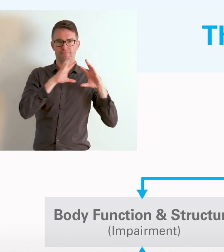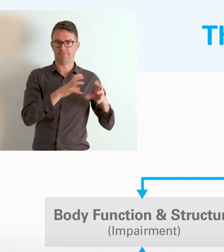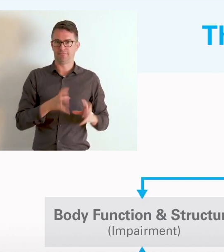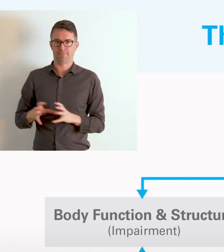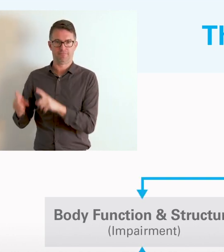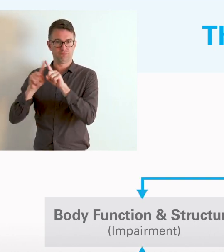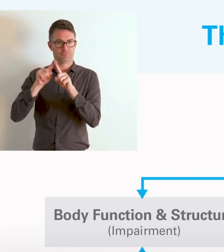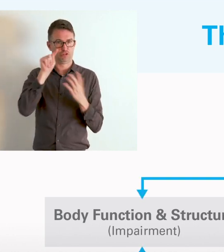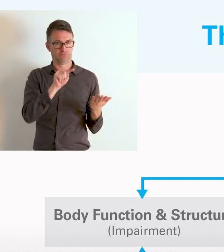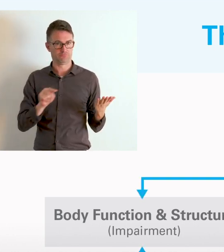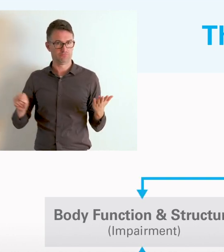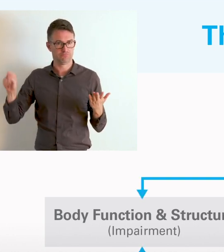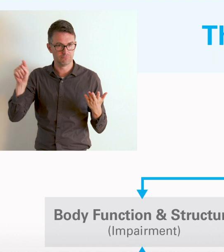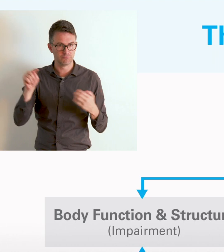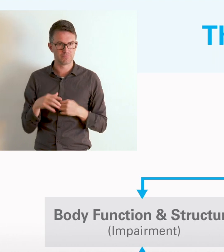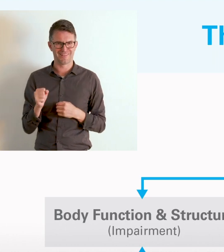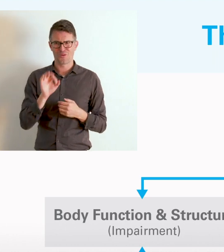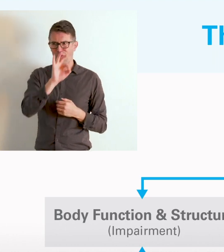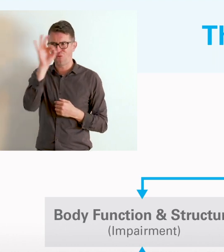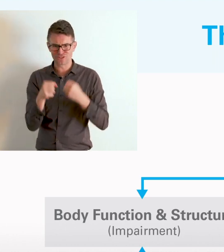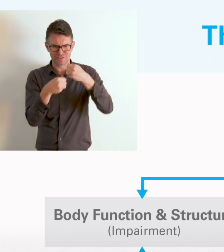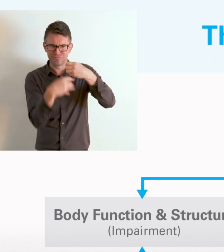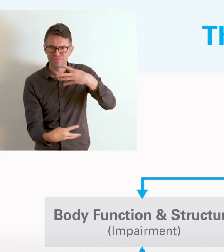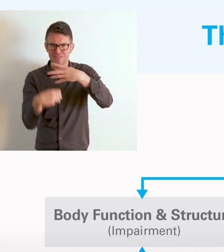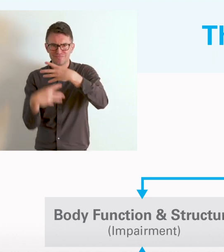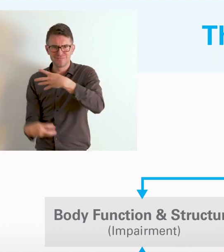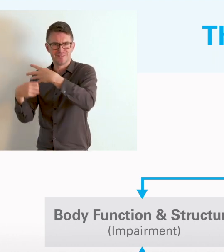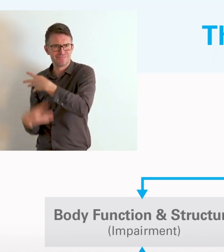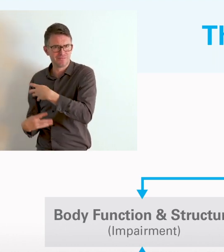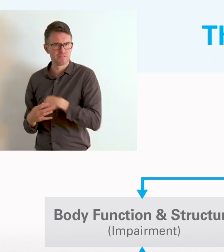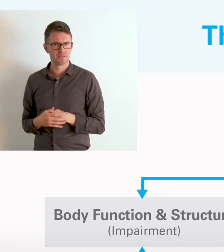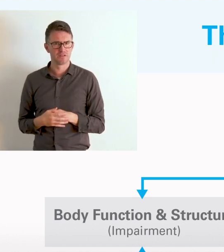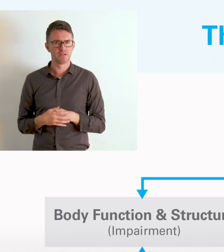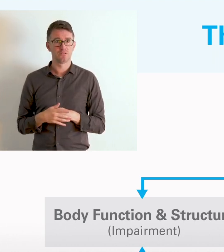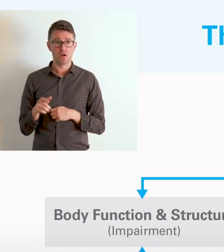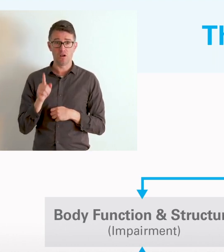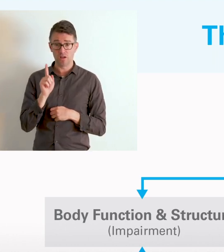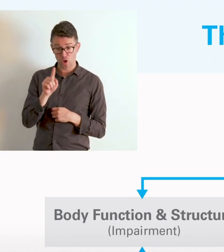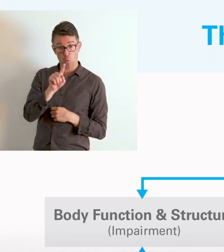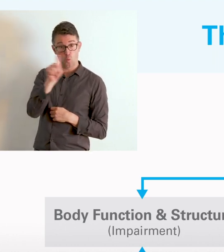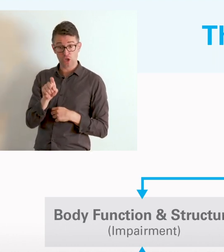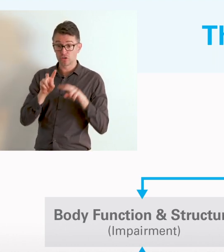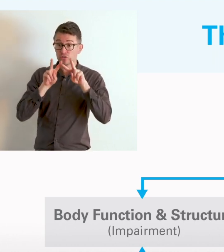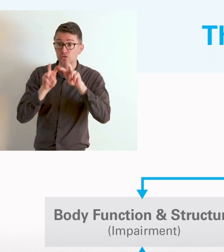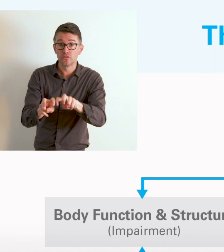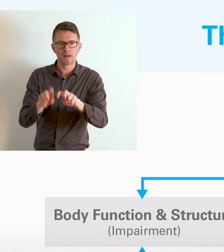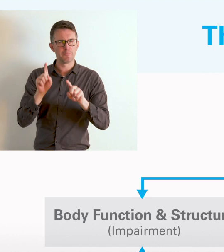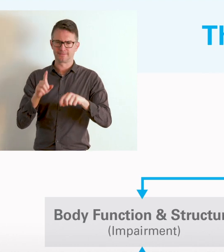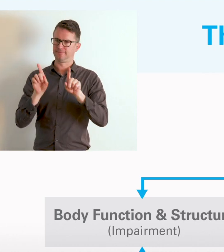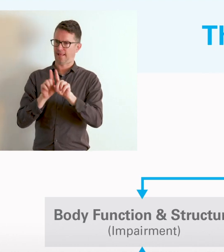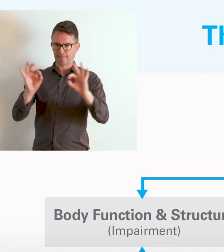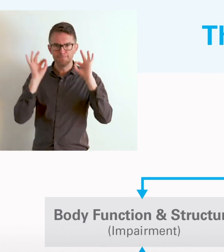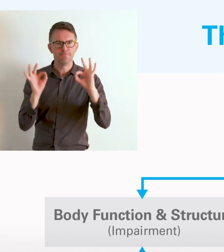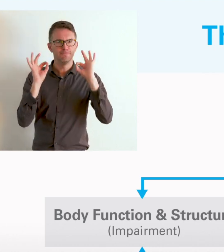lot of questions in order to capture all of it. And yet, survey questions must